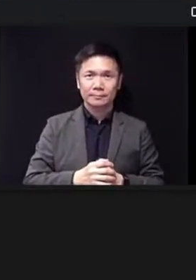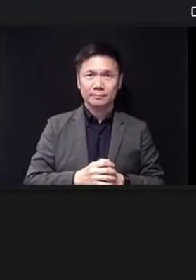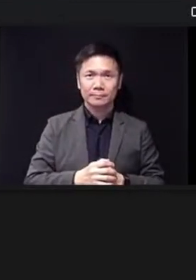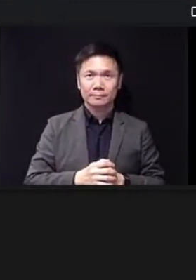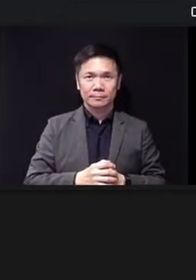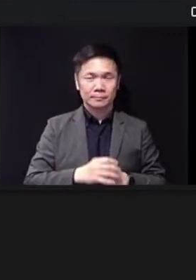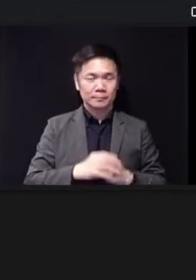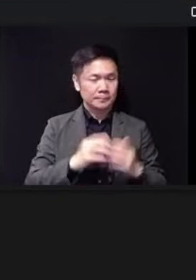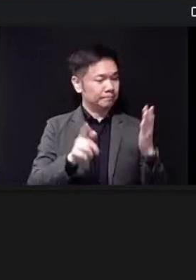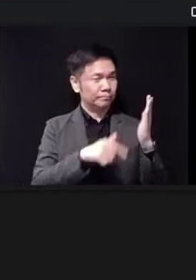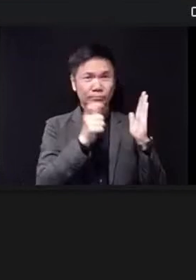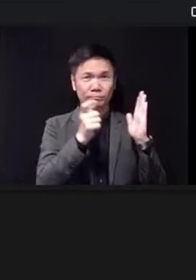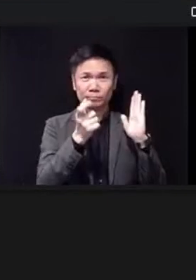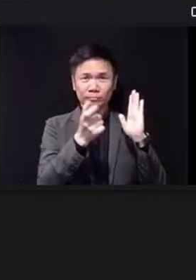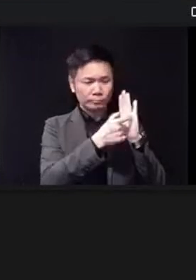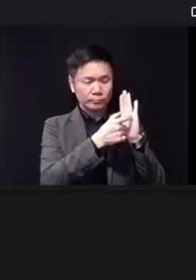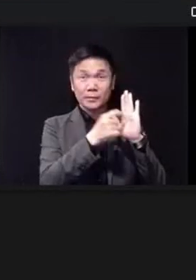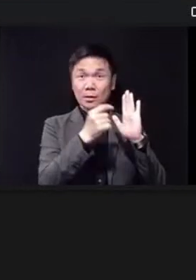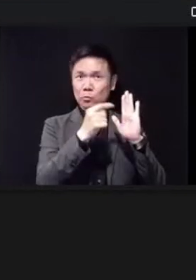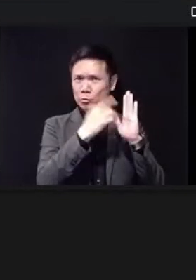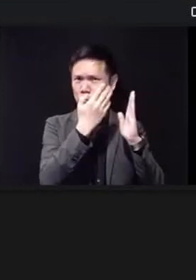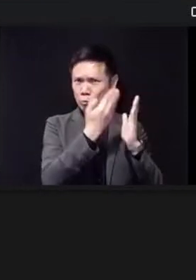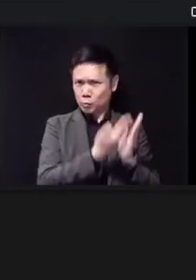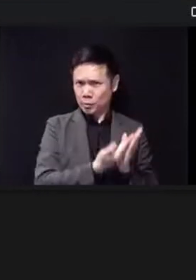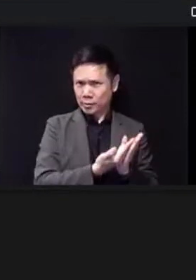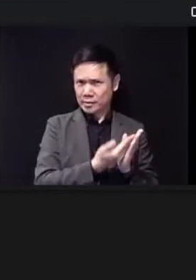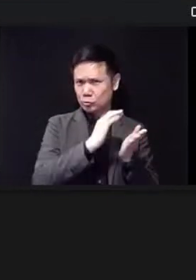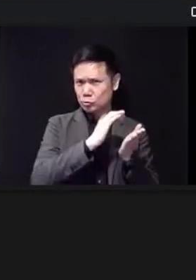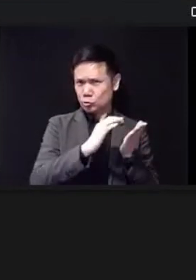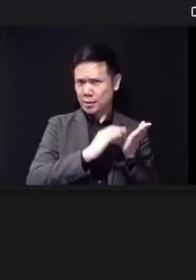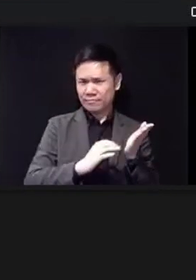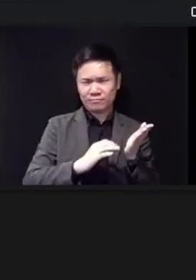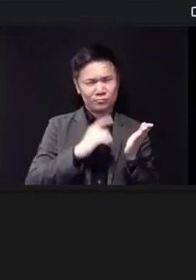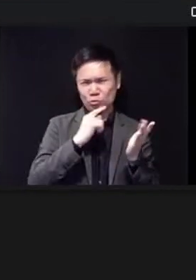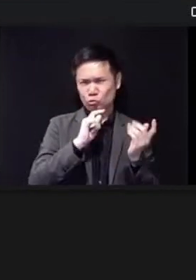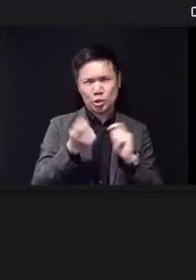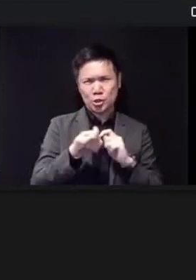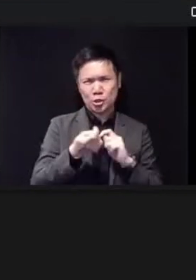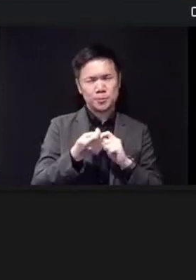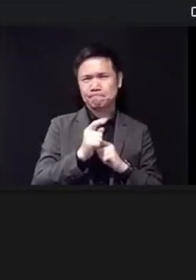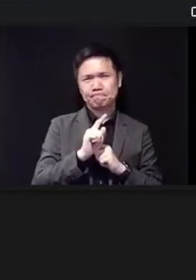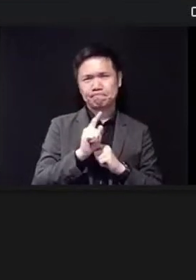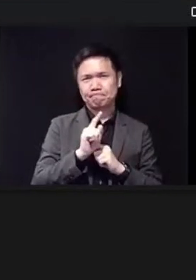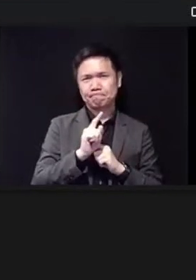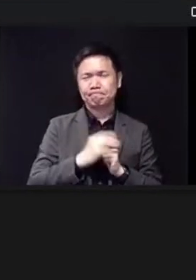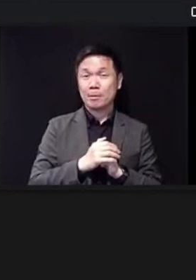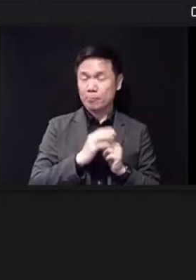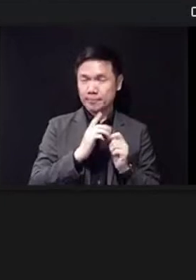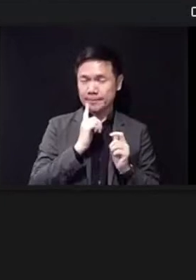our strong preference is to retain recommendation 2 as you have drafted it. Thank you.